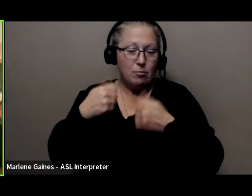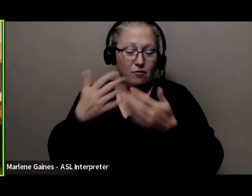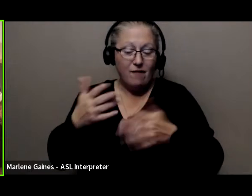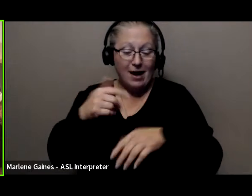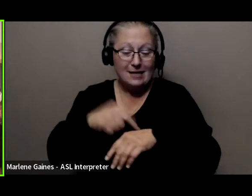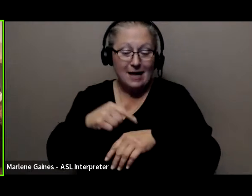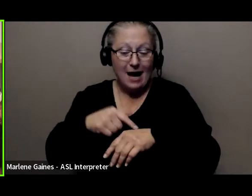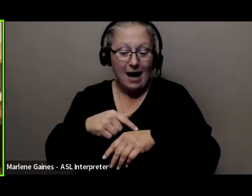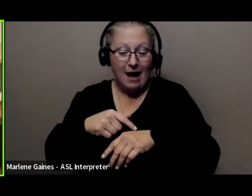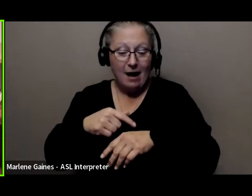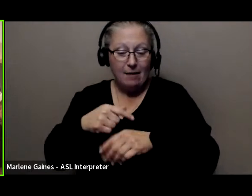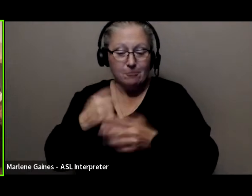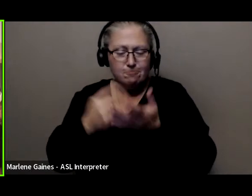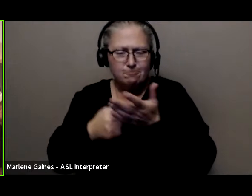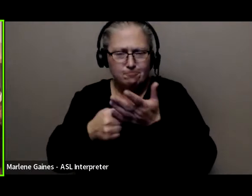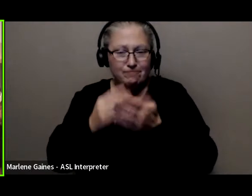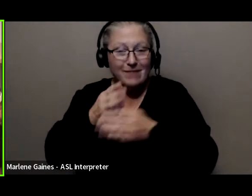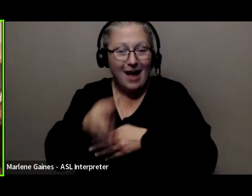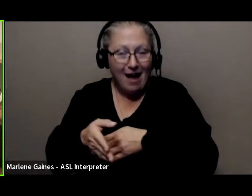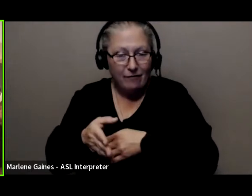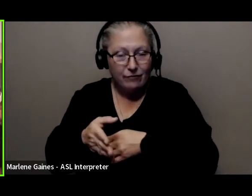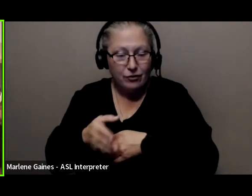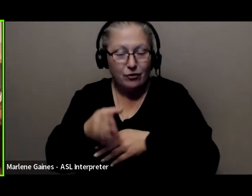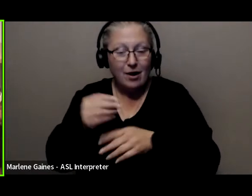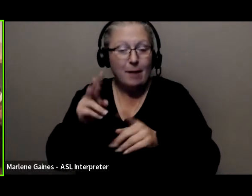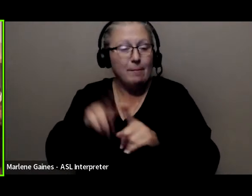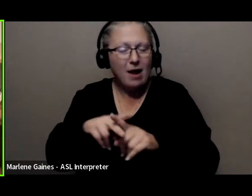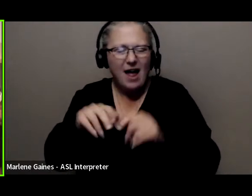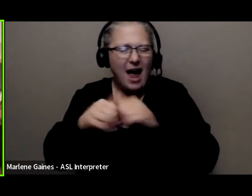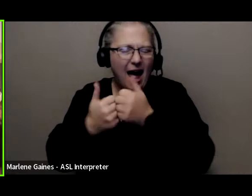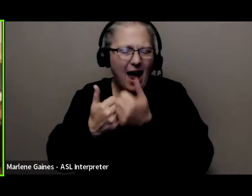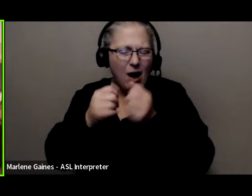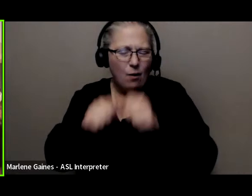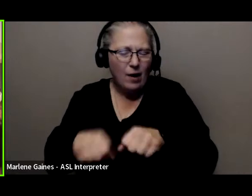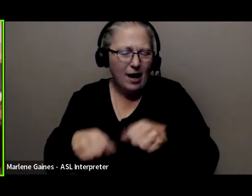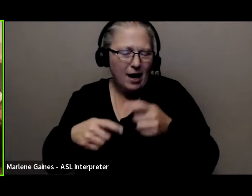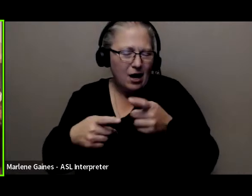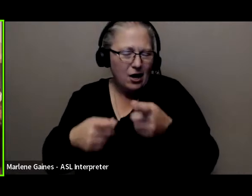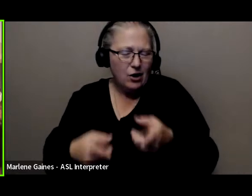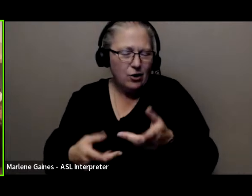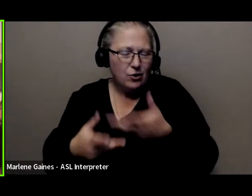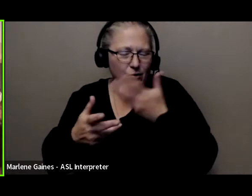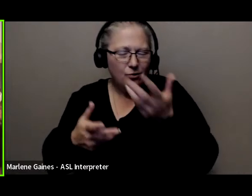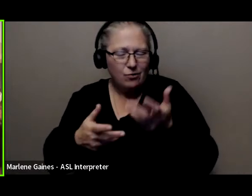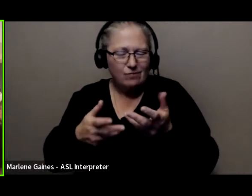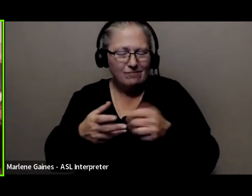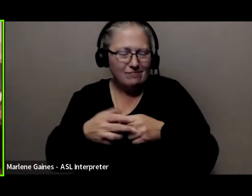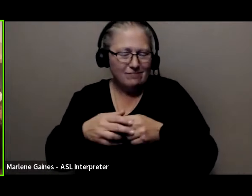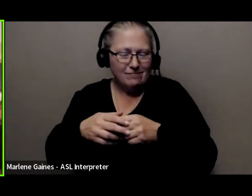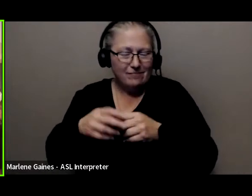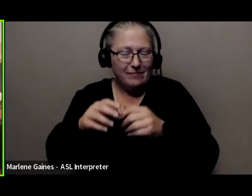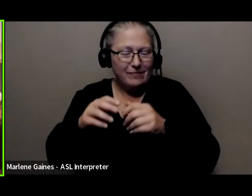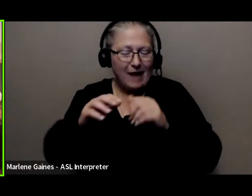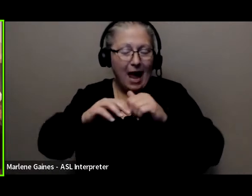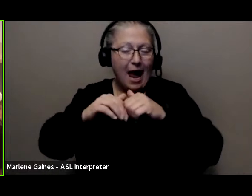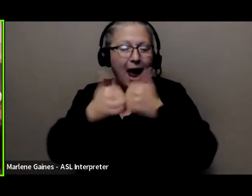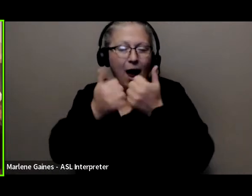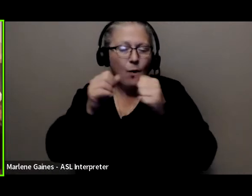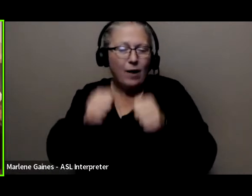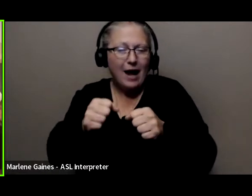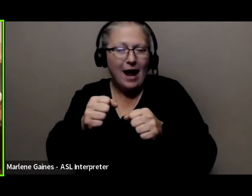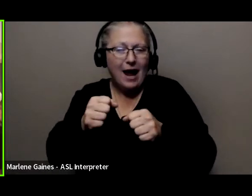time to debrief and to apply that. Now, how can you squeeze that extra time out of a